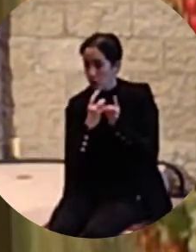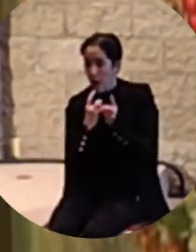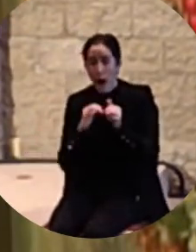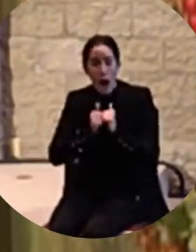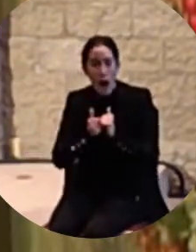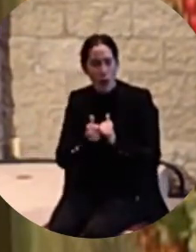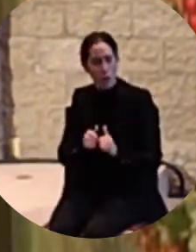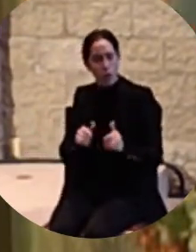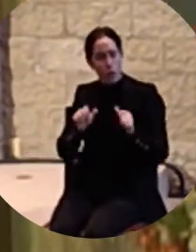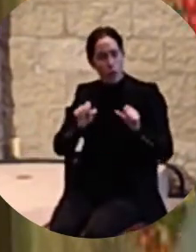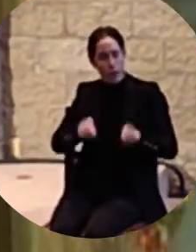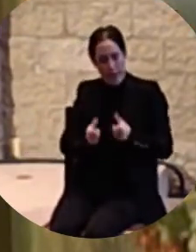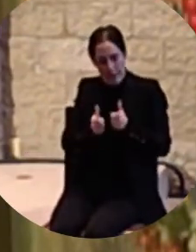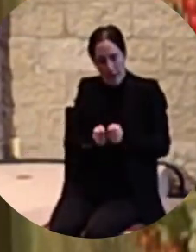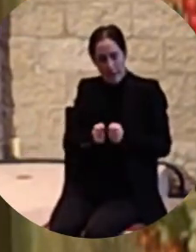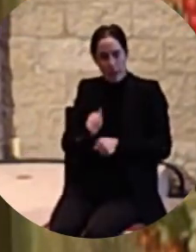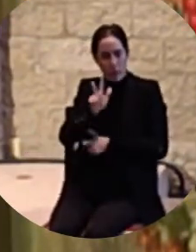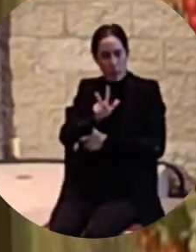313131,